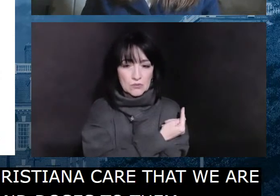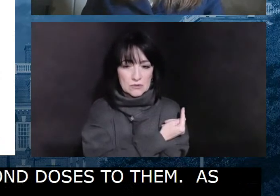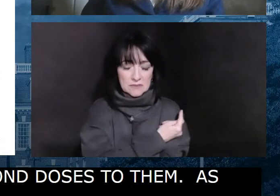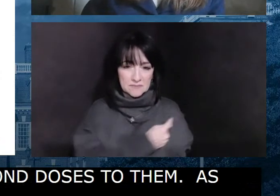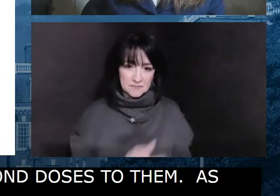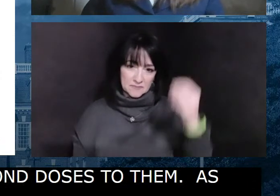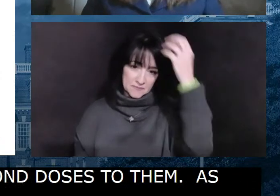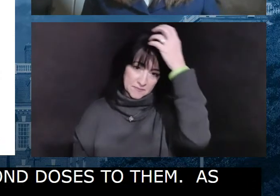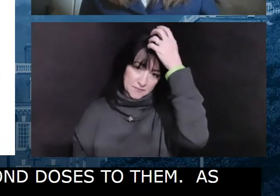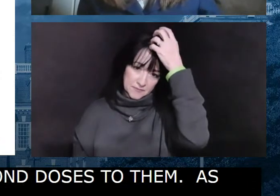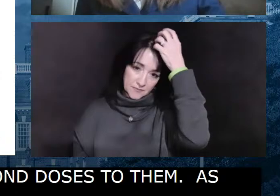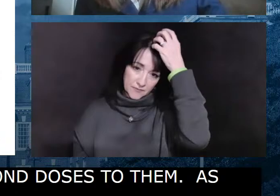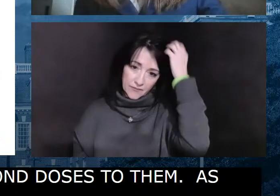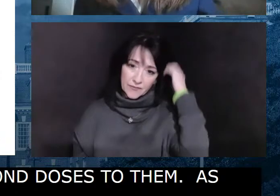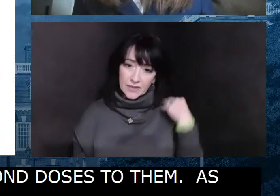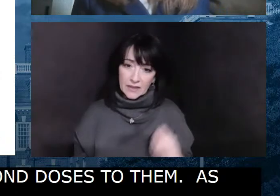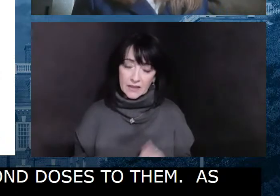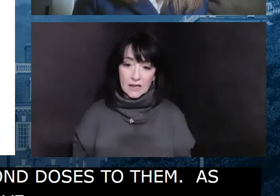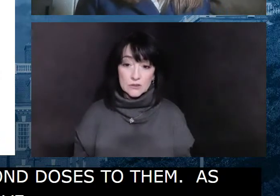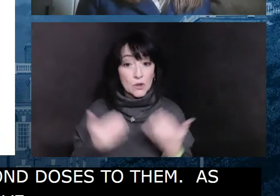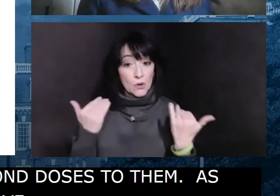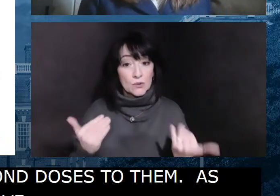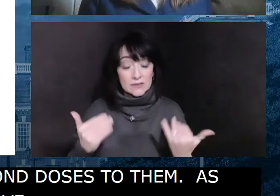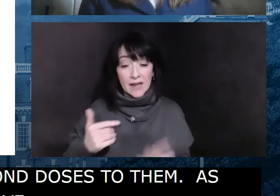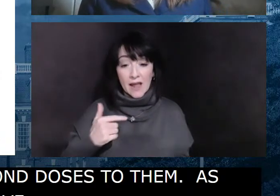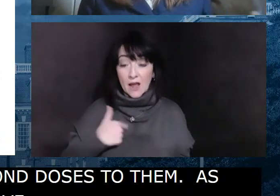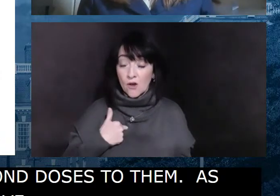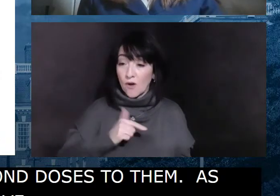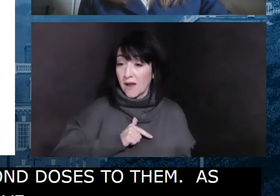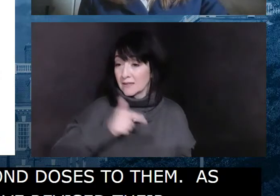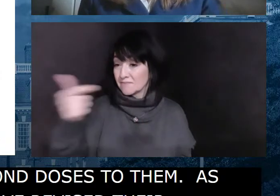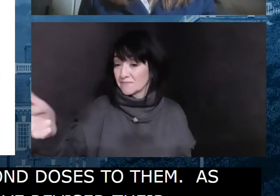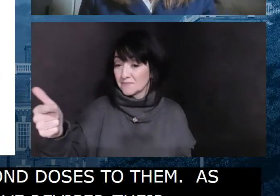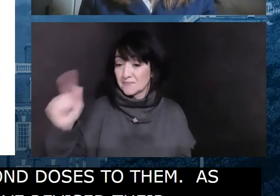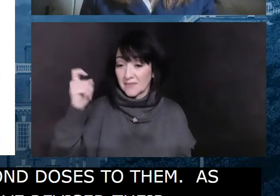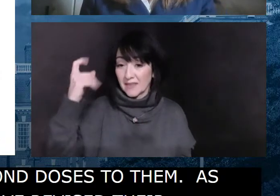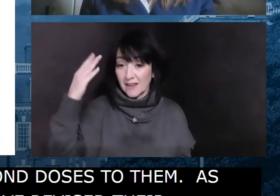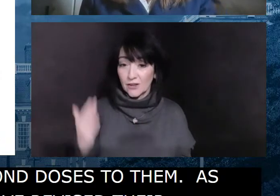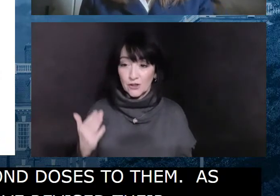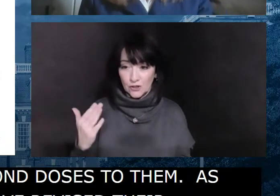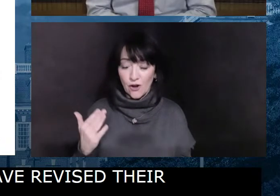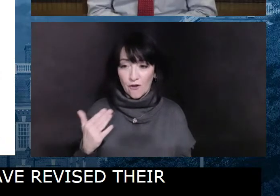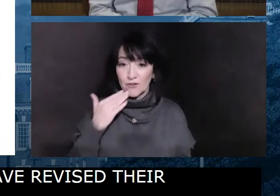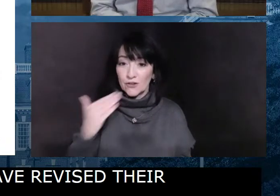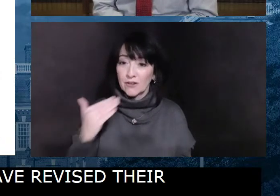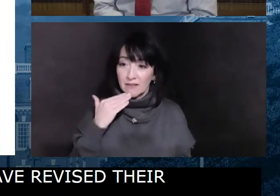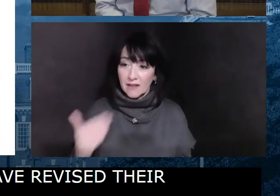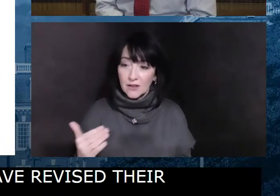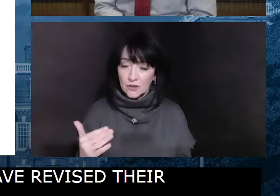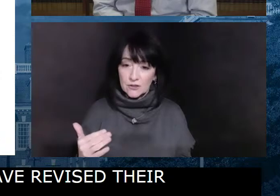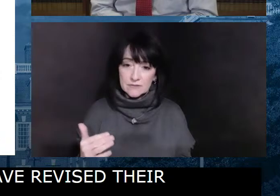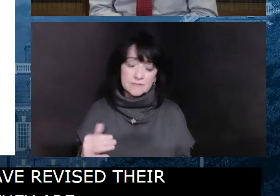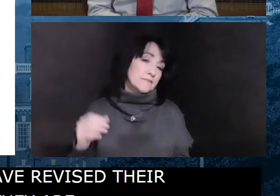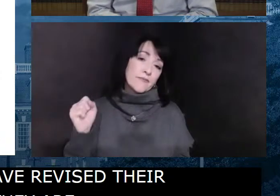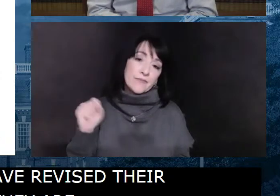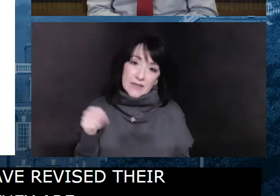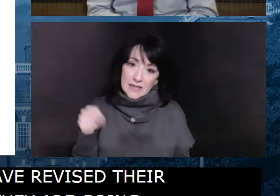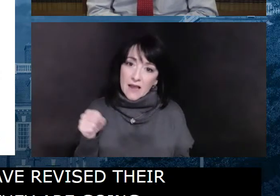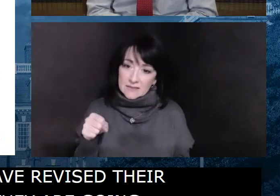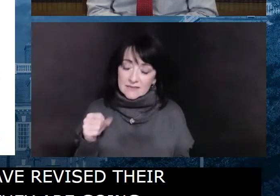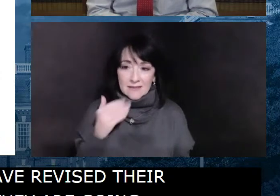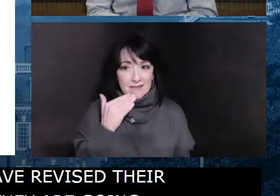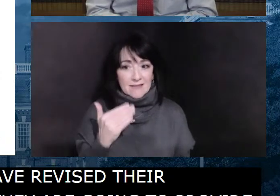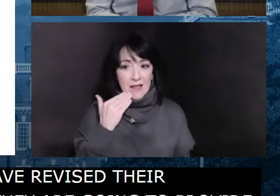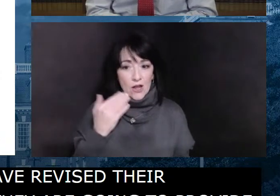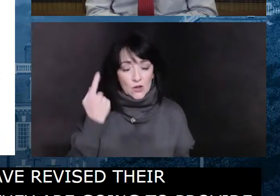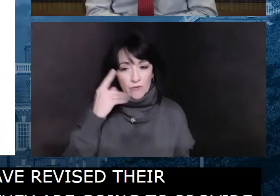well. So with that, I'm going to hand it back to you, Governor, and thank you. Yeah, so thank you, Dr. Rattay, for all that.